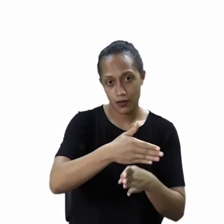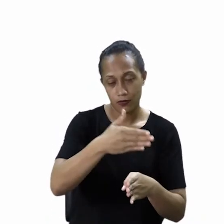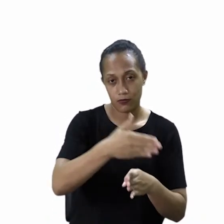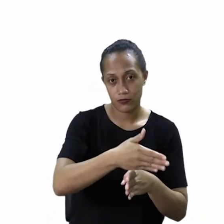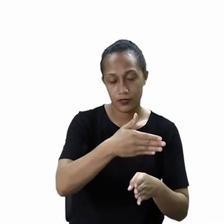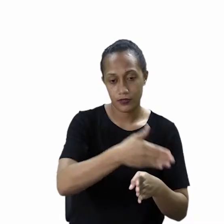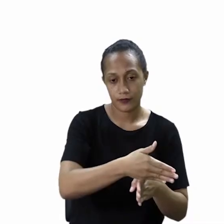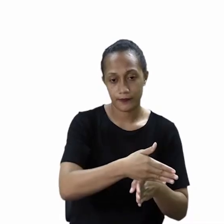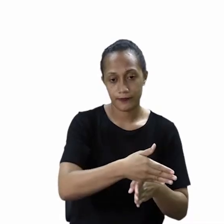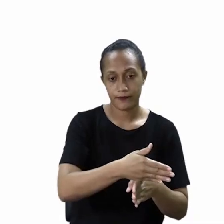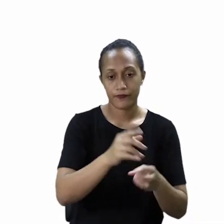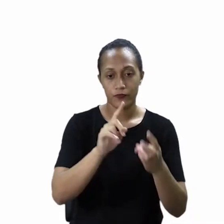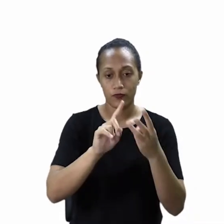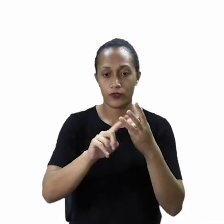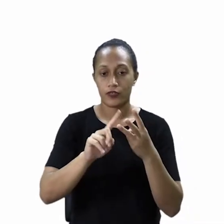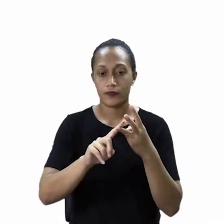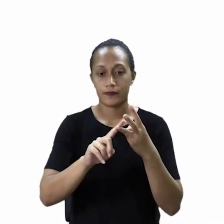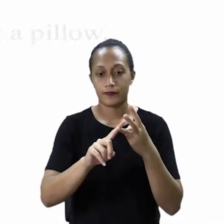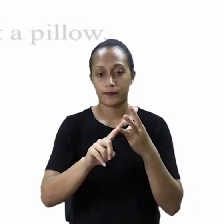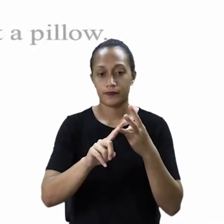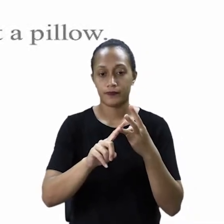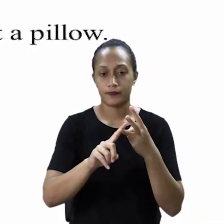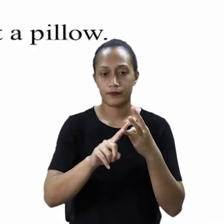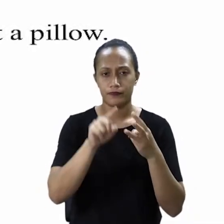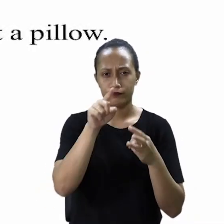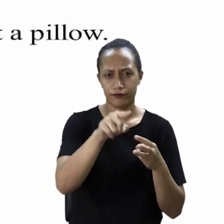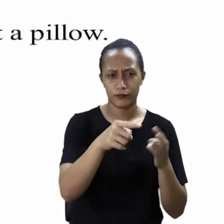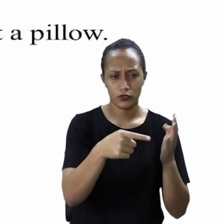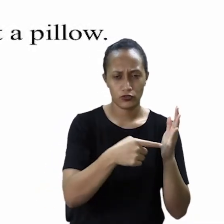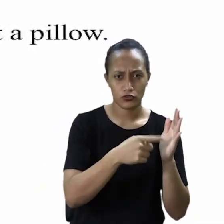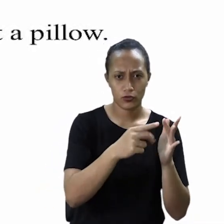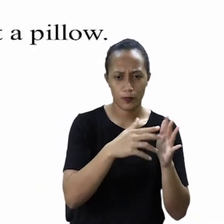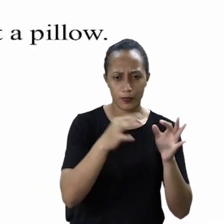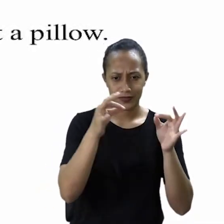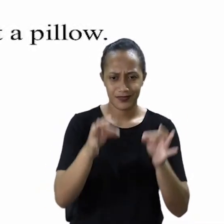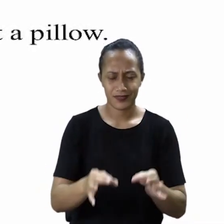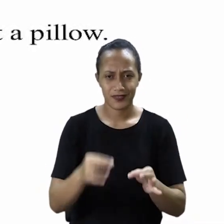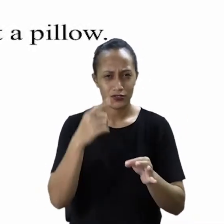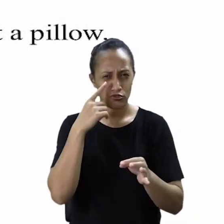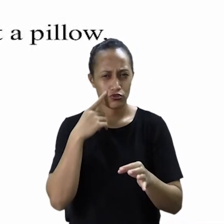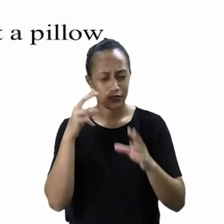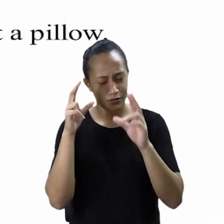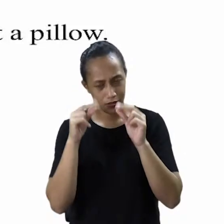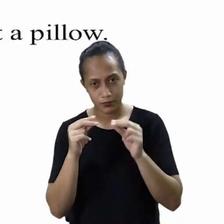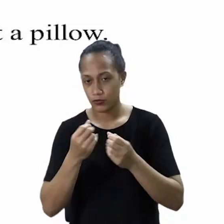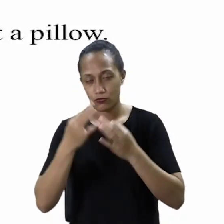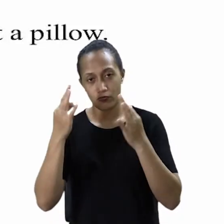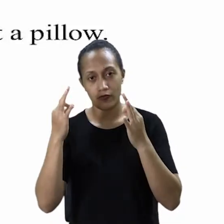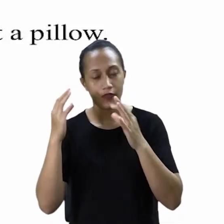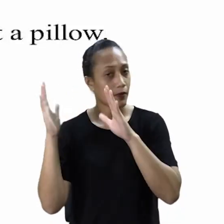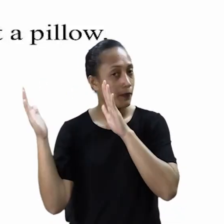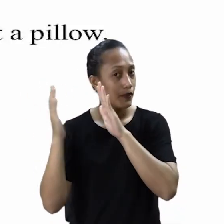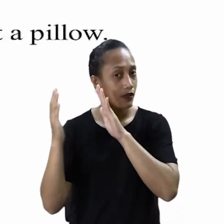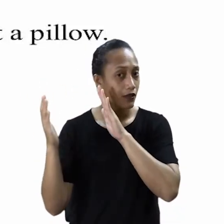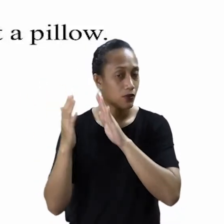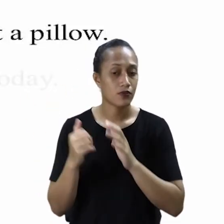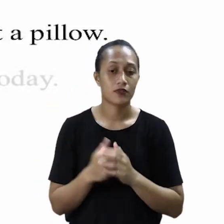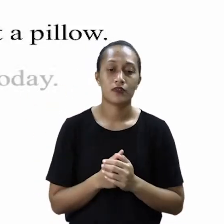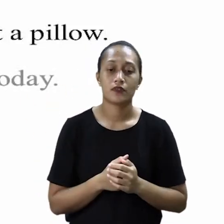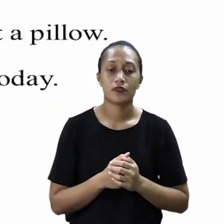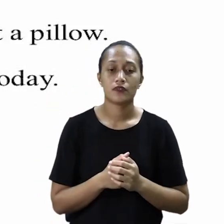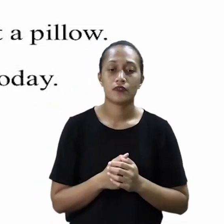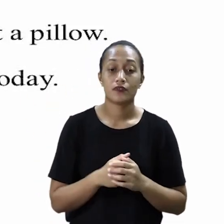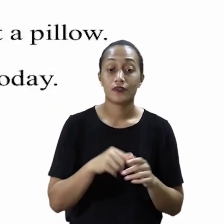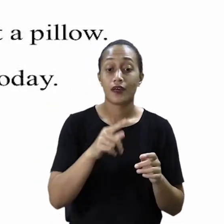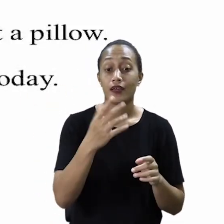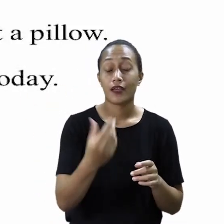worker. Audio 3. Tom decided to try sleeping without a pillow. Audio 4.